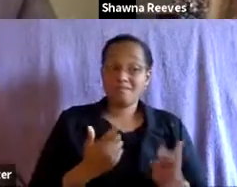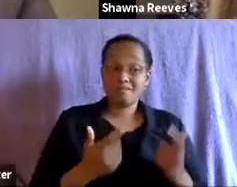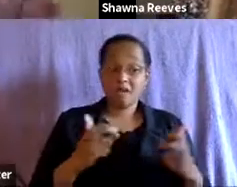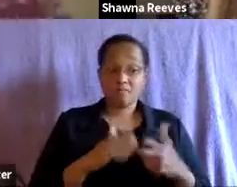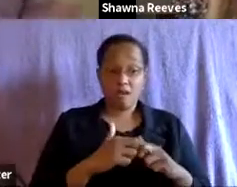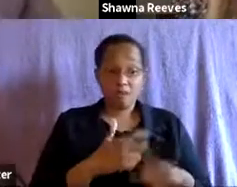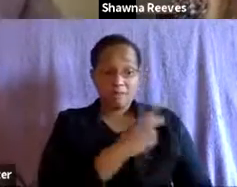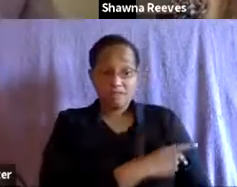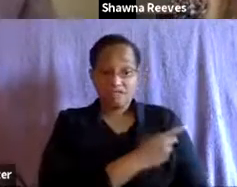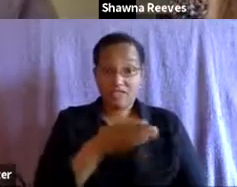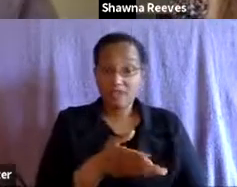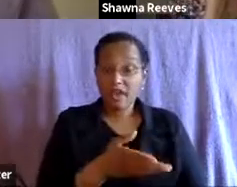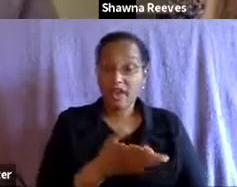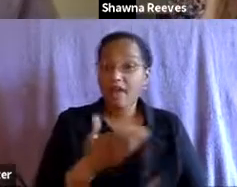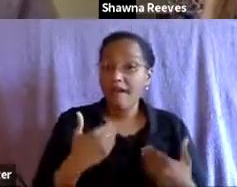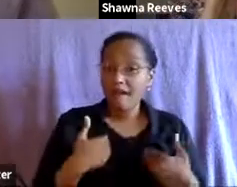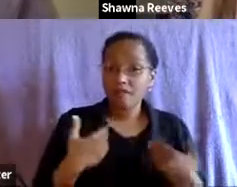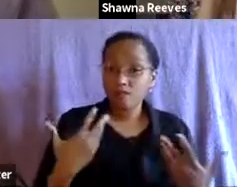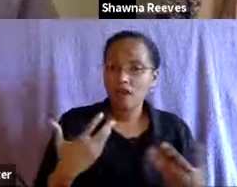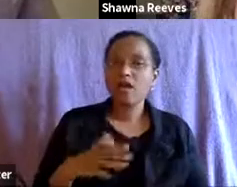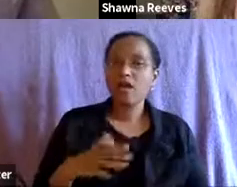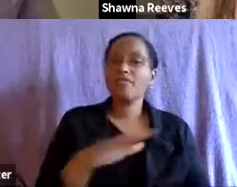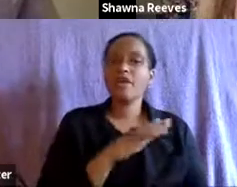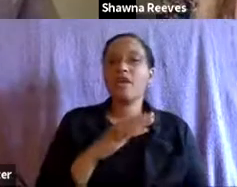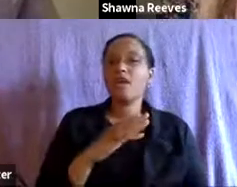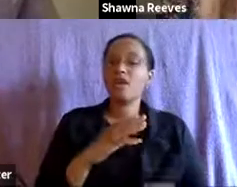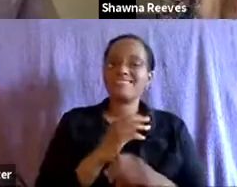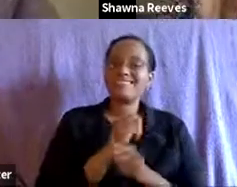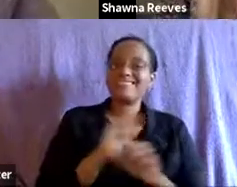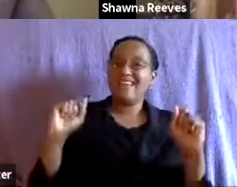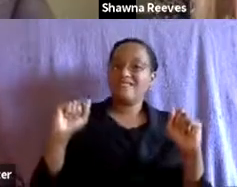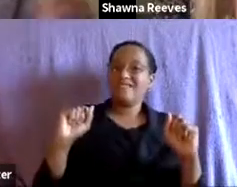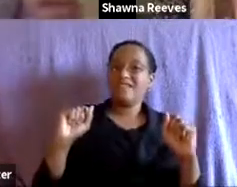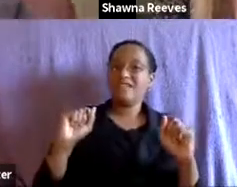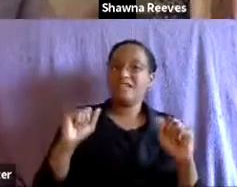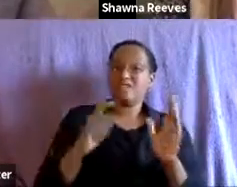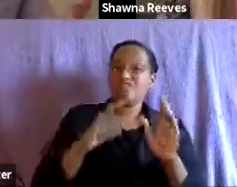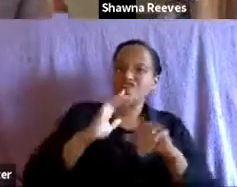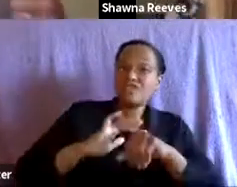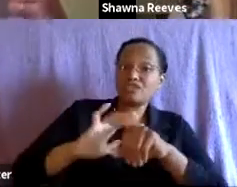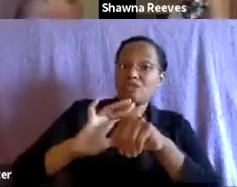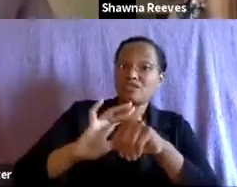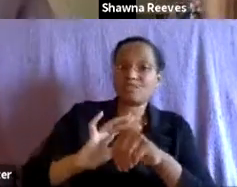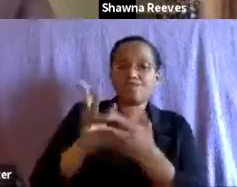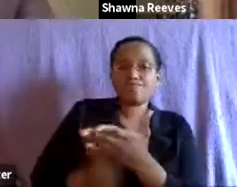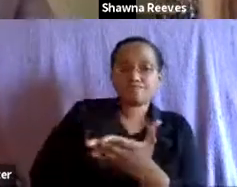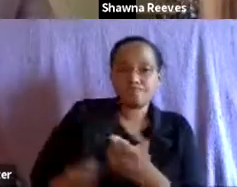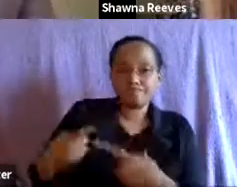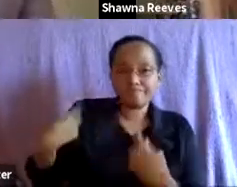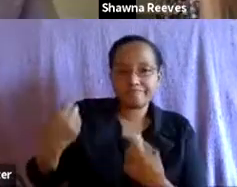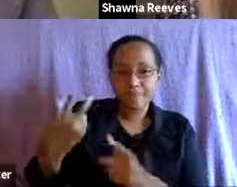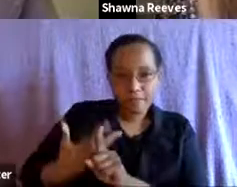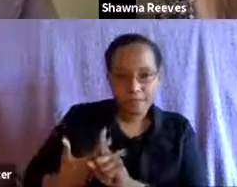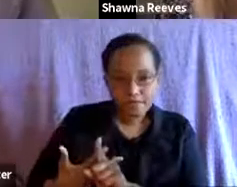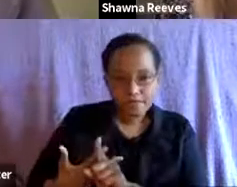of protections we want to ensure that residents get here on out in order to keep them safe. The biggest problem I